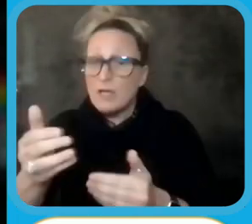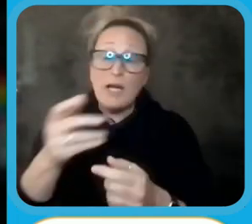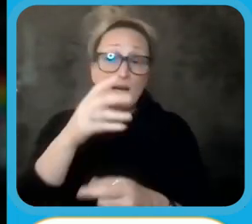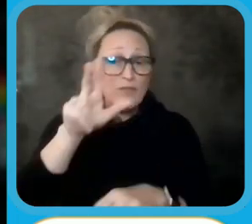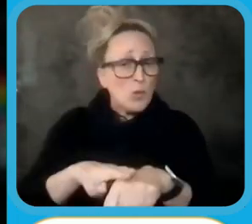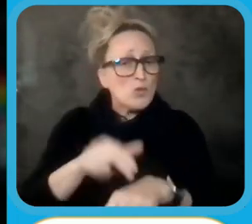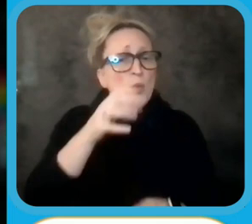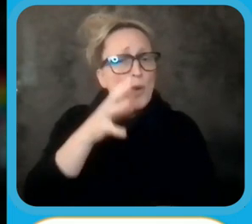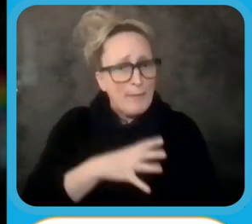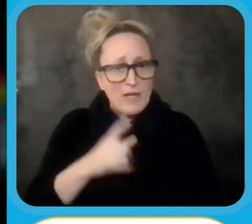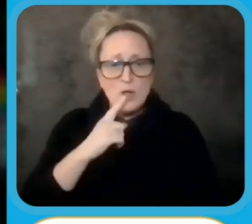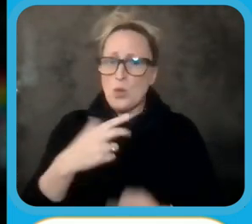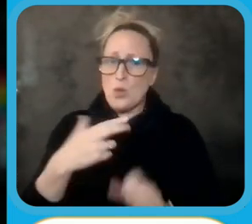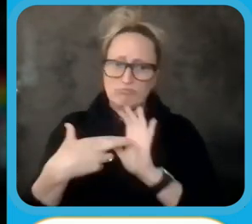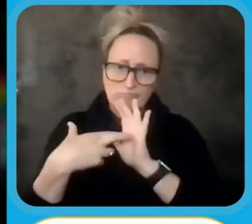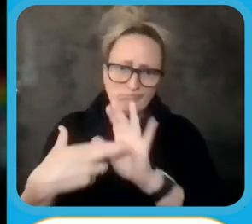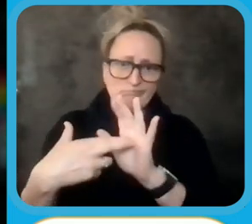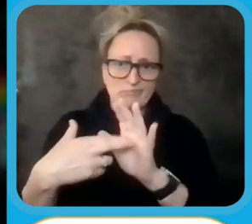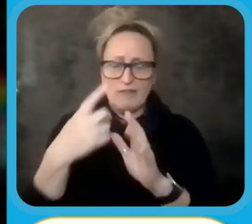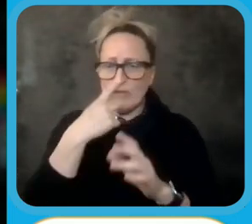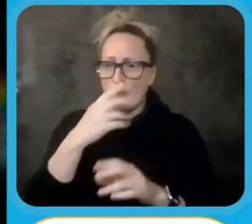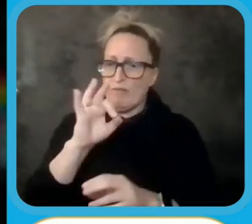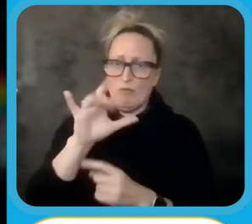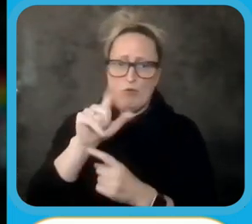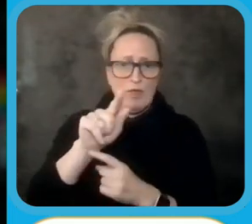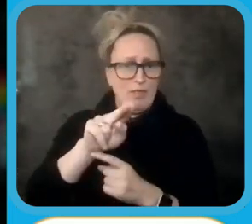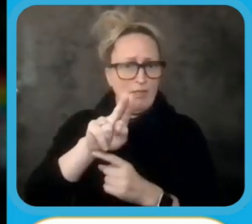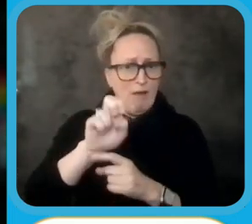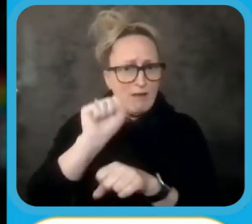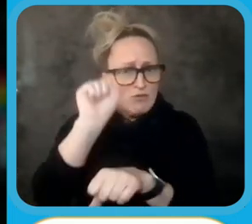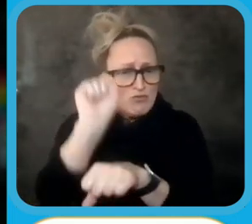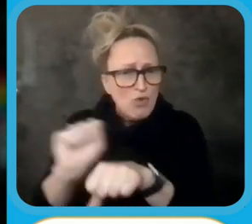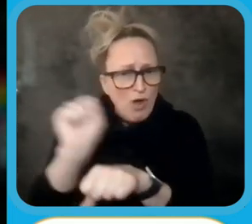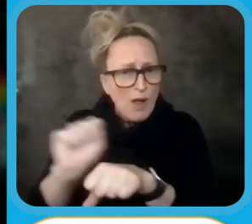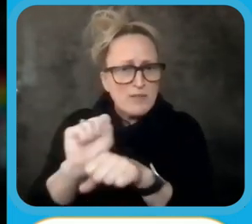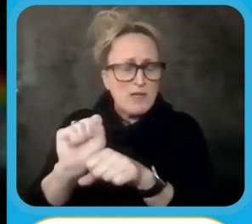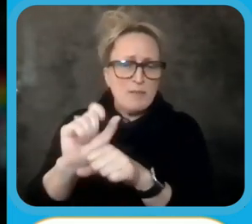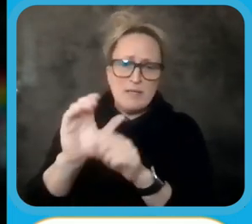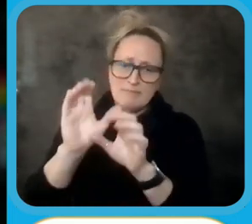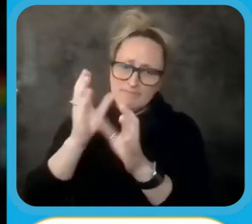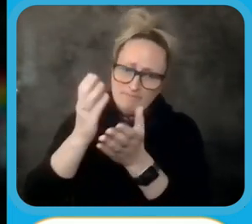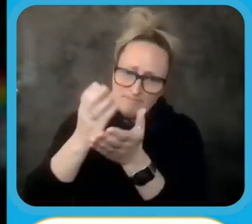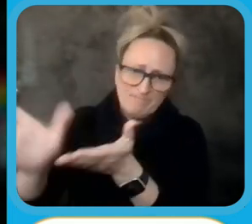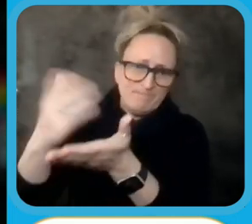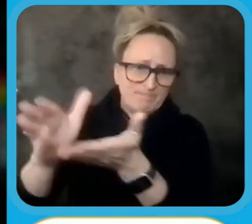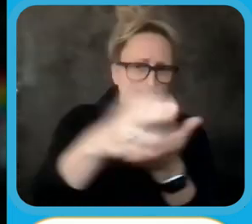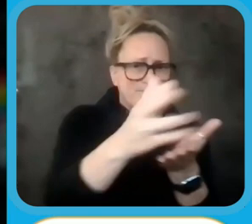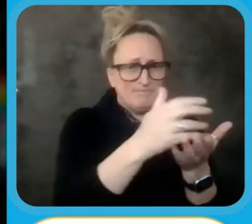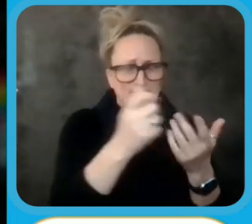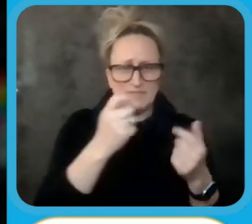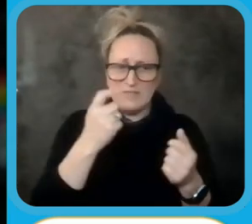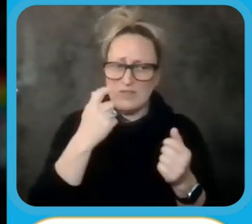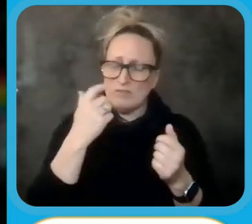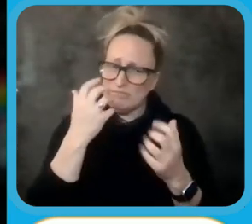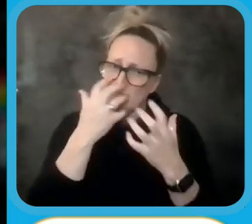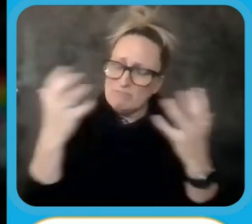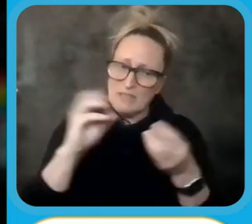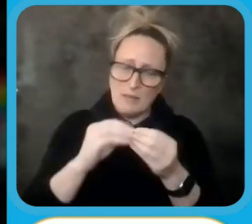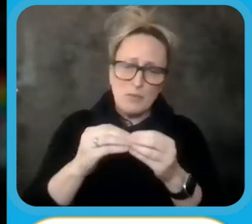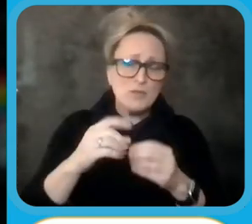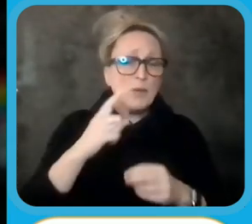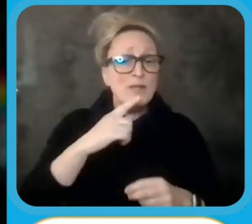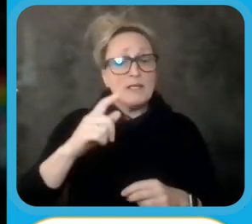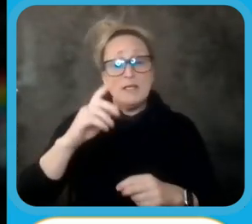are overrepresented in frontline jobs and have also been pushed out of the labor force in record numbers. And our hats should go off